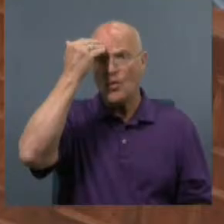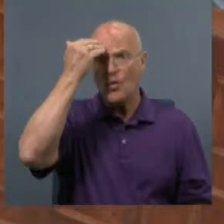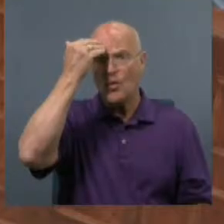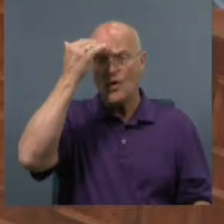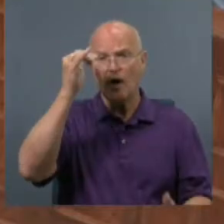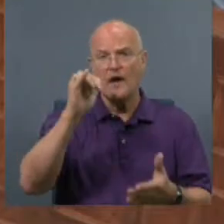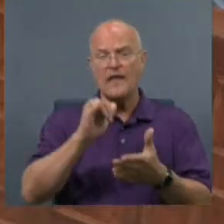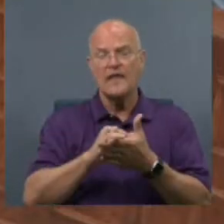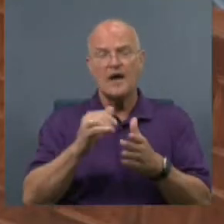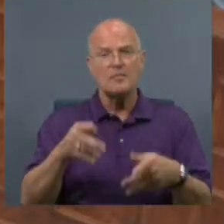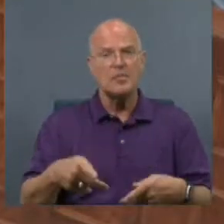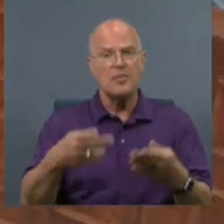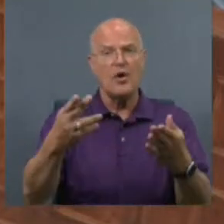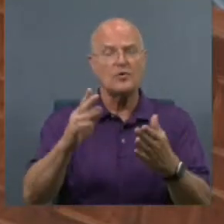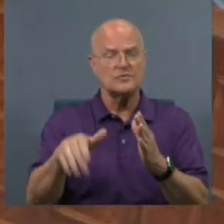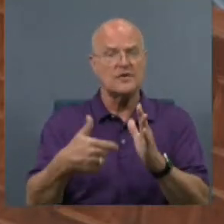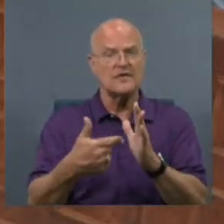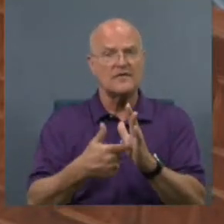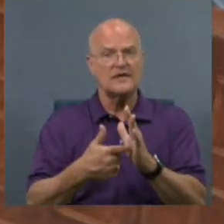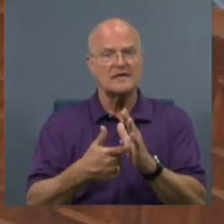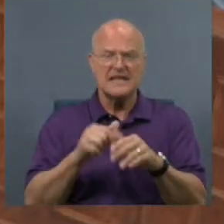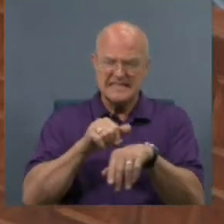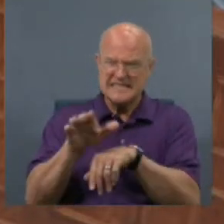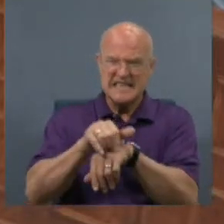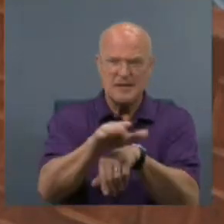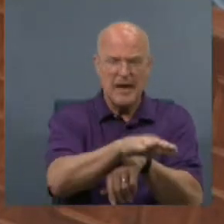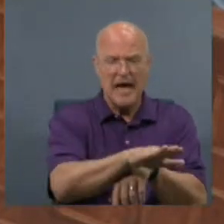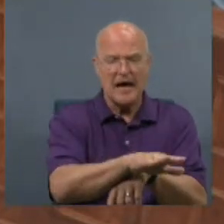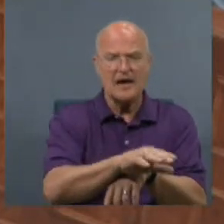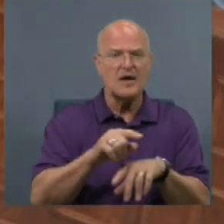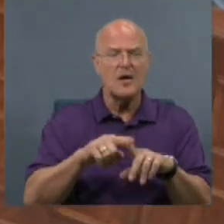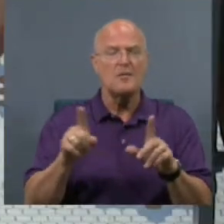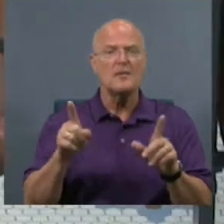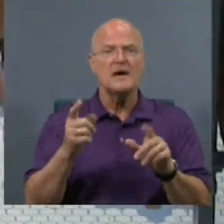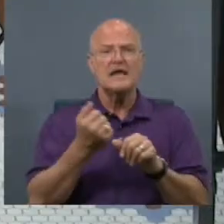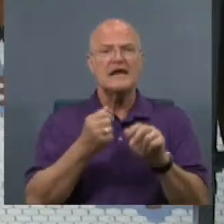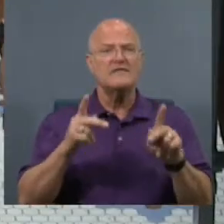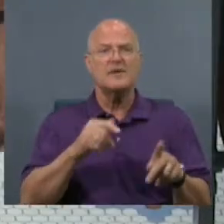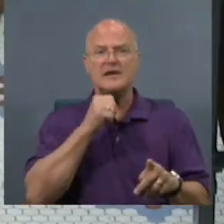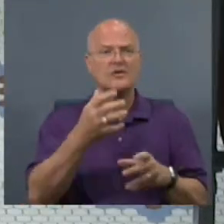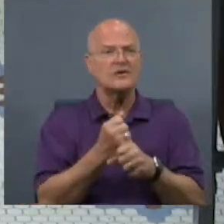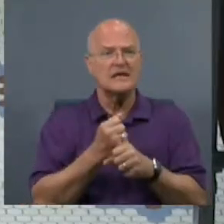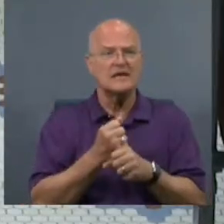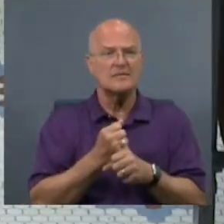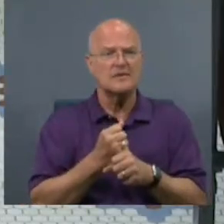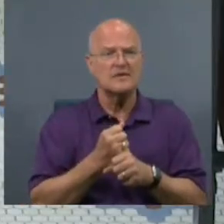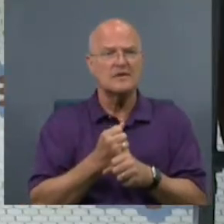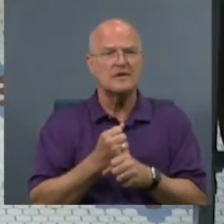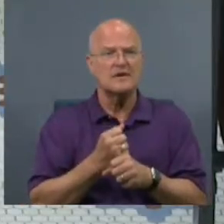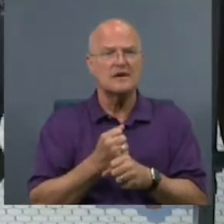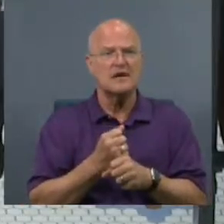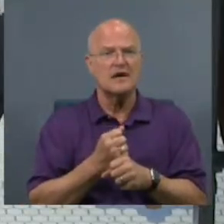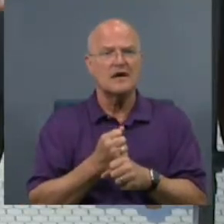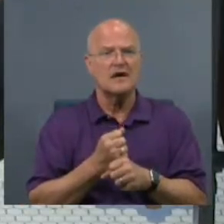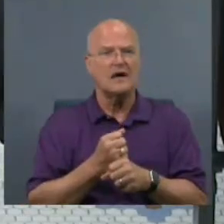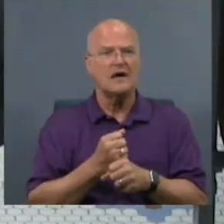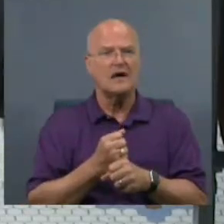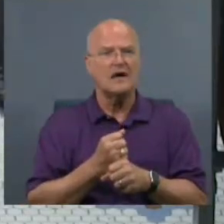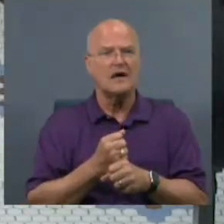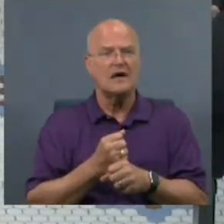the proposal of this? They send them out, but everybody don't get them, you know what I'm saying?